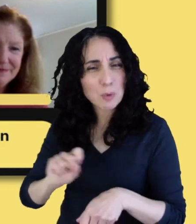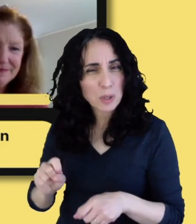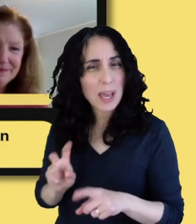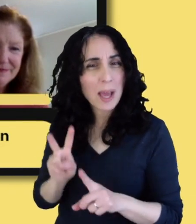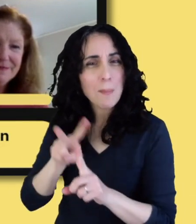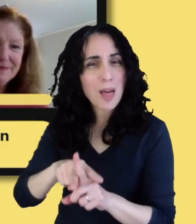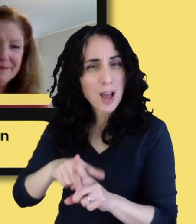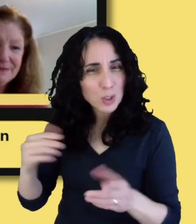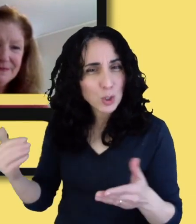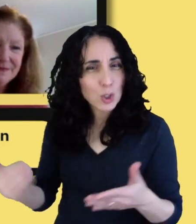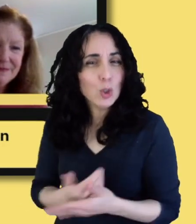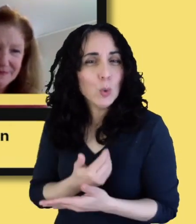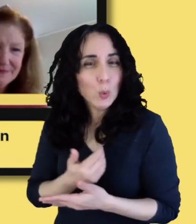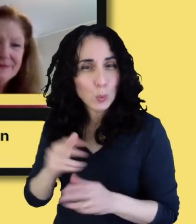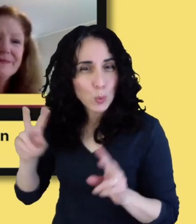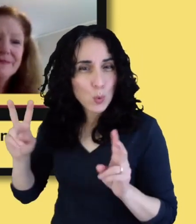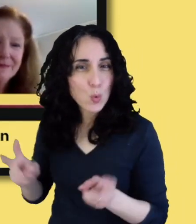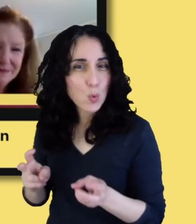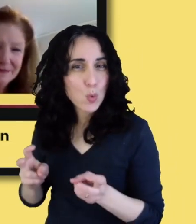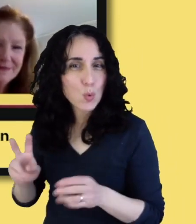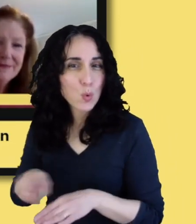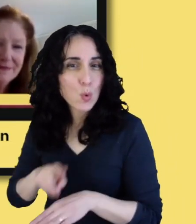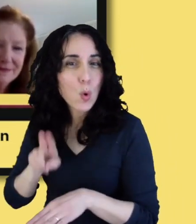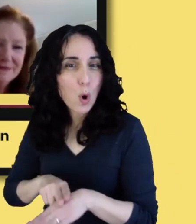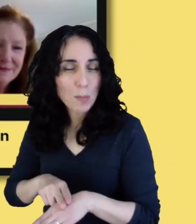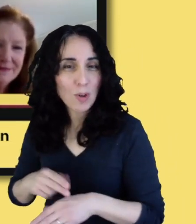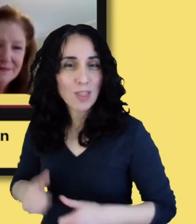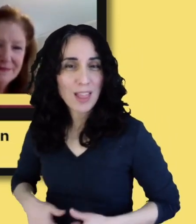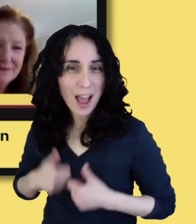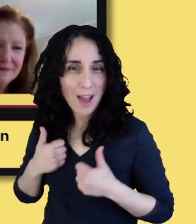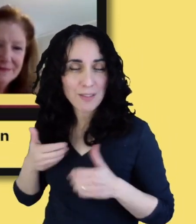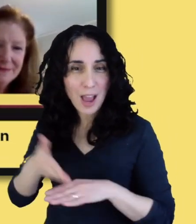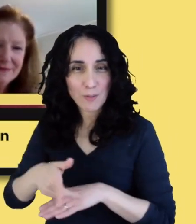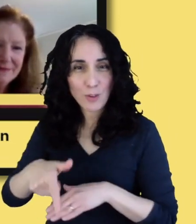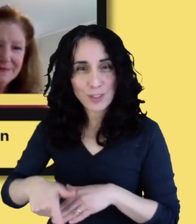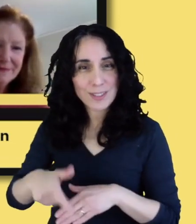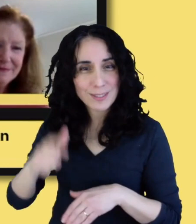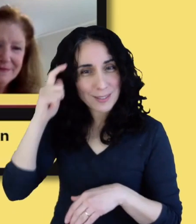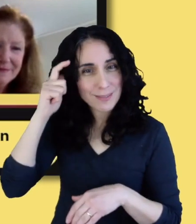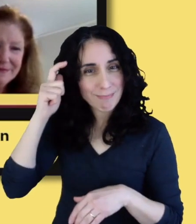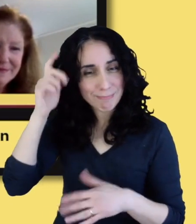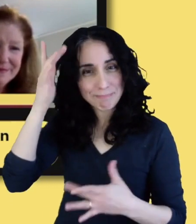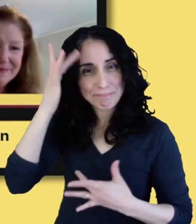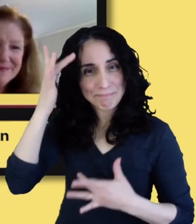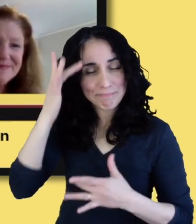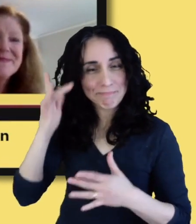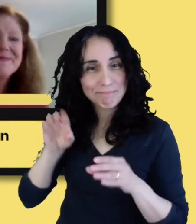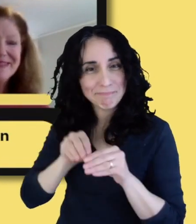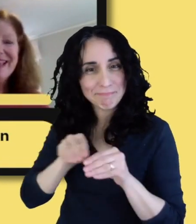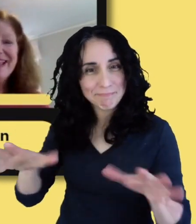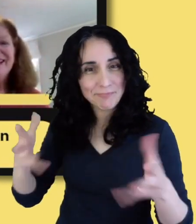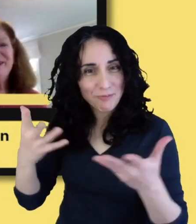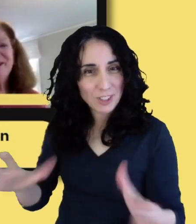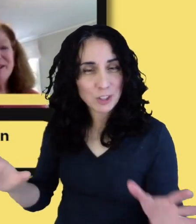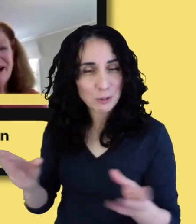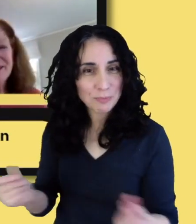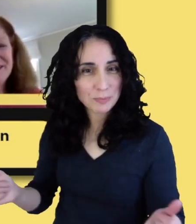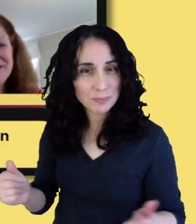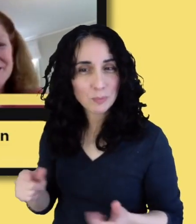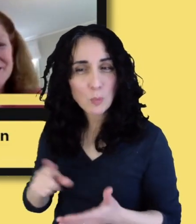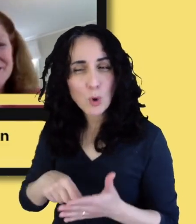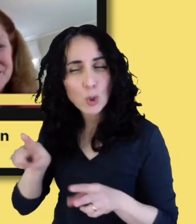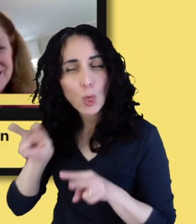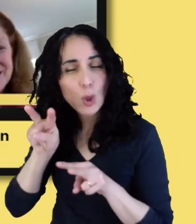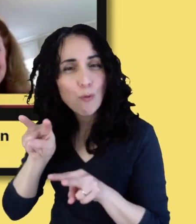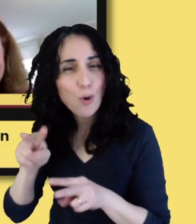our new normal lives after this pandemic has passed. But is there anything that you're looking forward to? You know what?